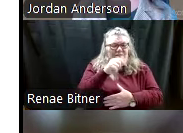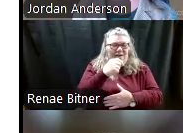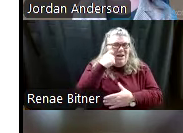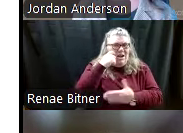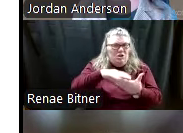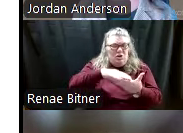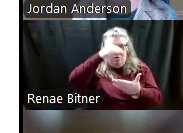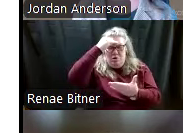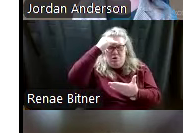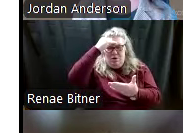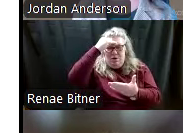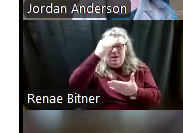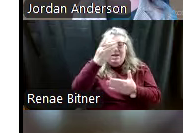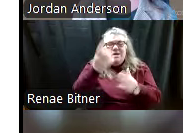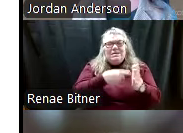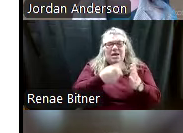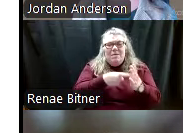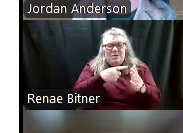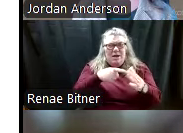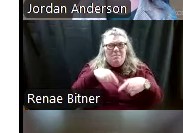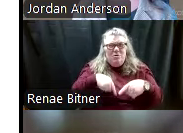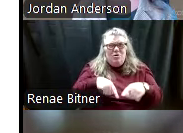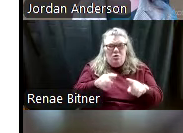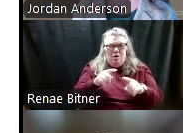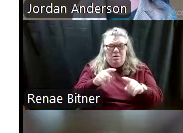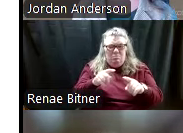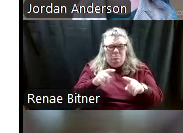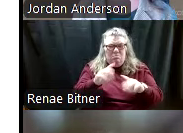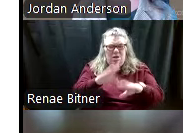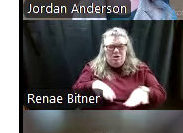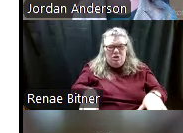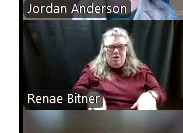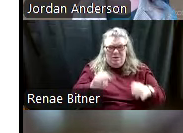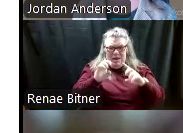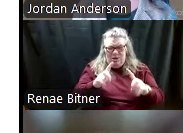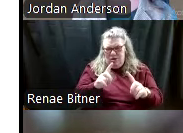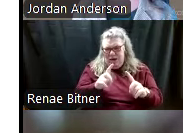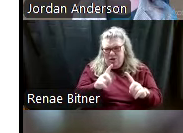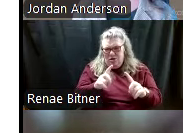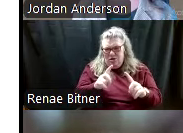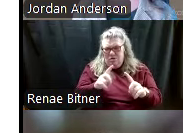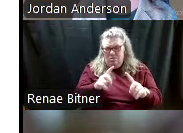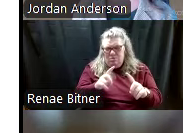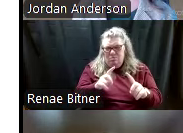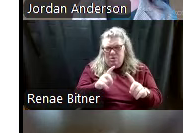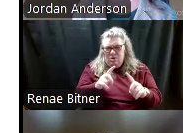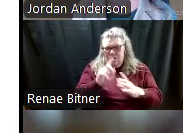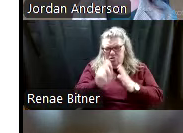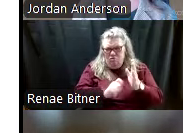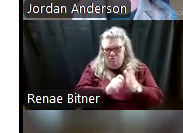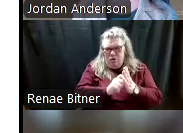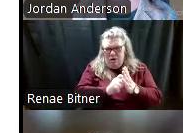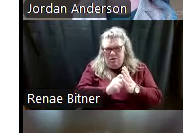was that sometime within the course of a child's educational career, they will